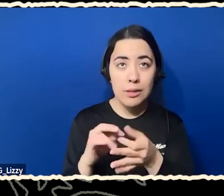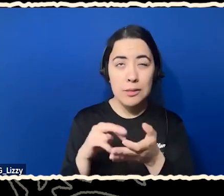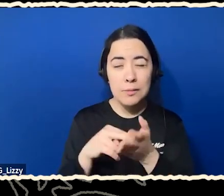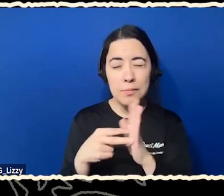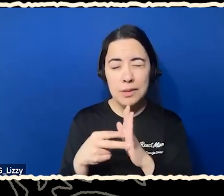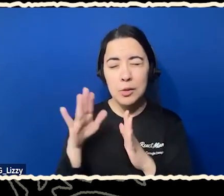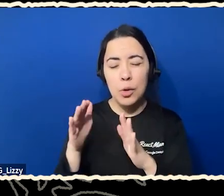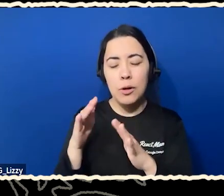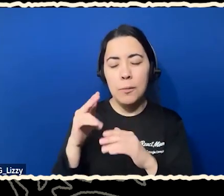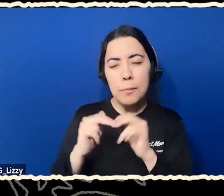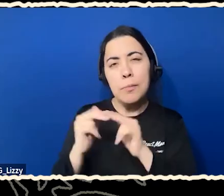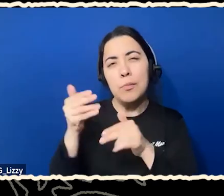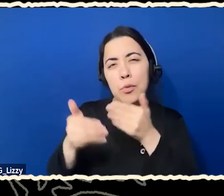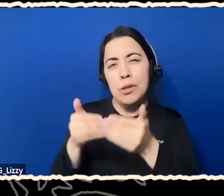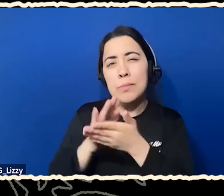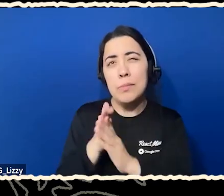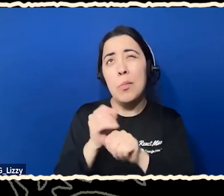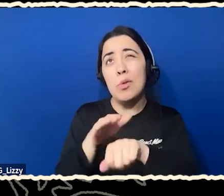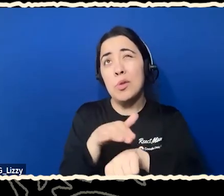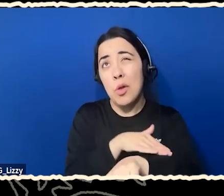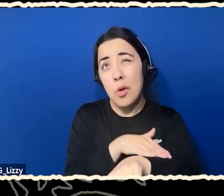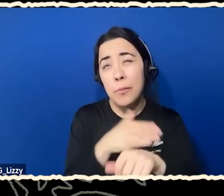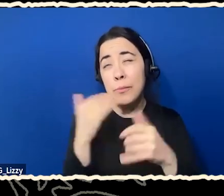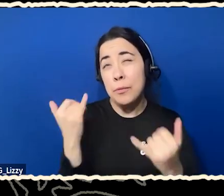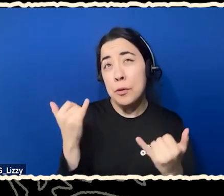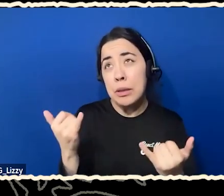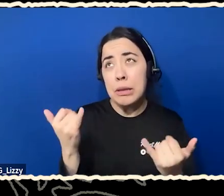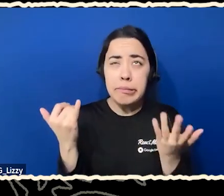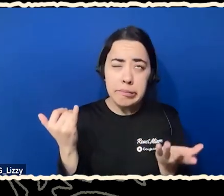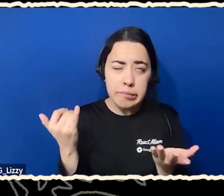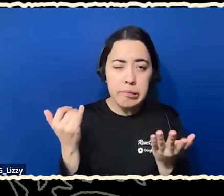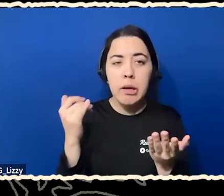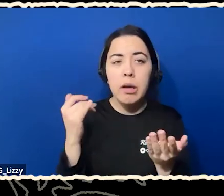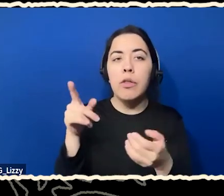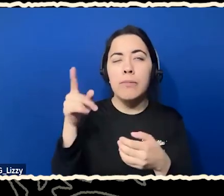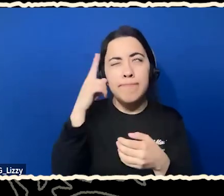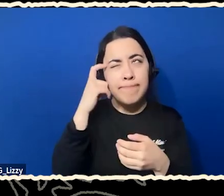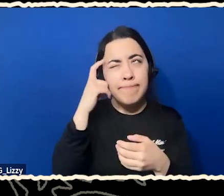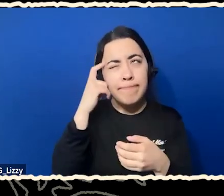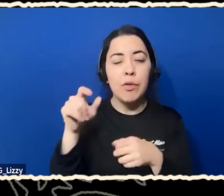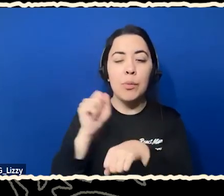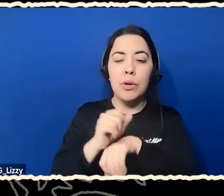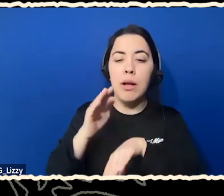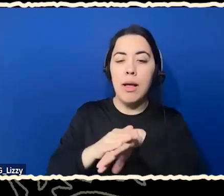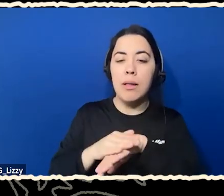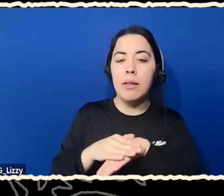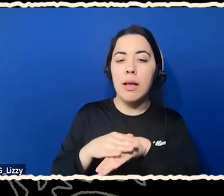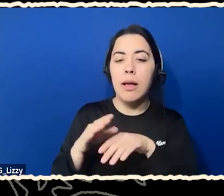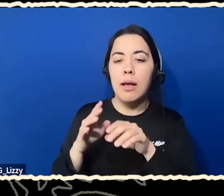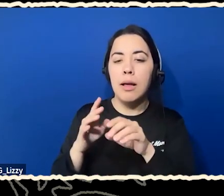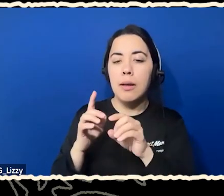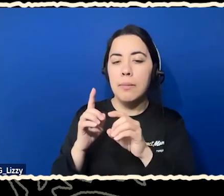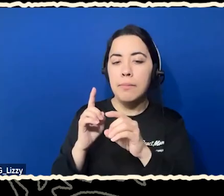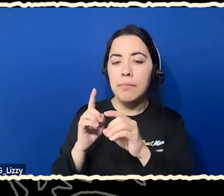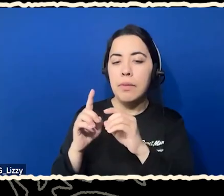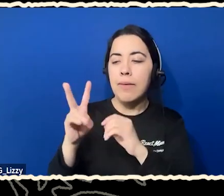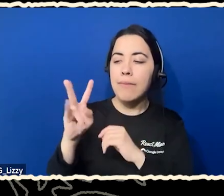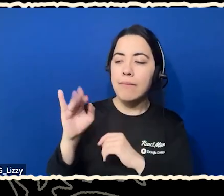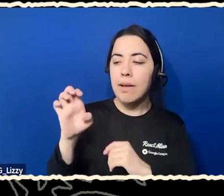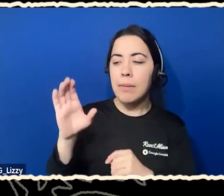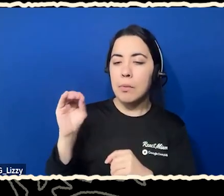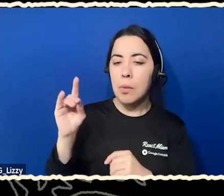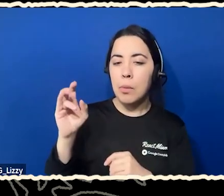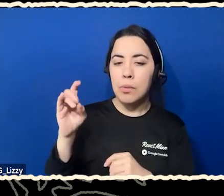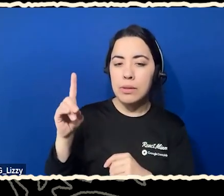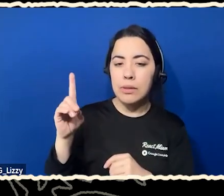slower. They're currently, in theory, working on a vibe-coded Rust port, which will hopefully make it faster. It assumes